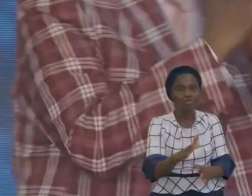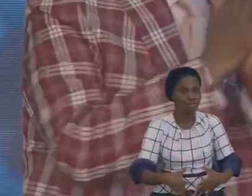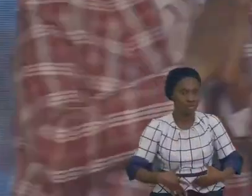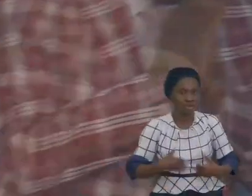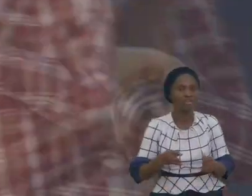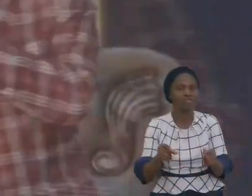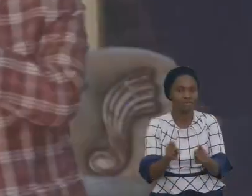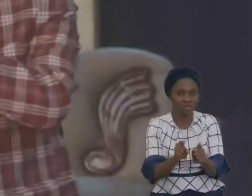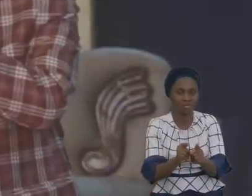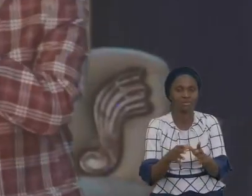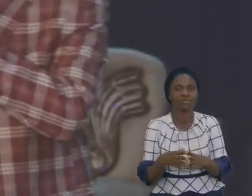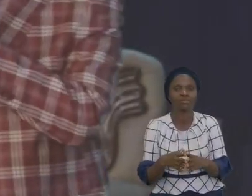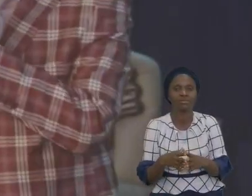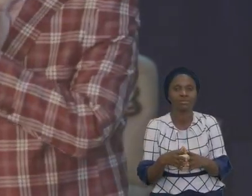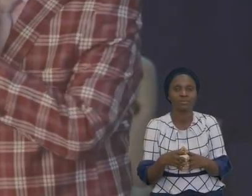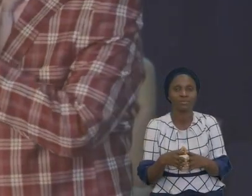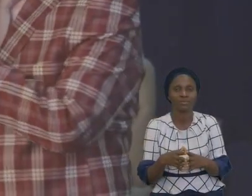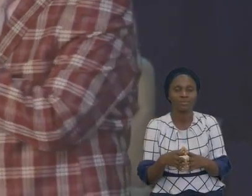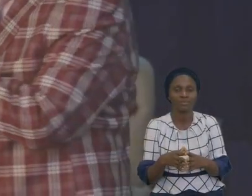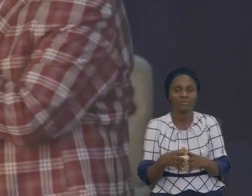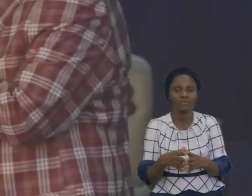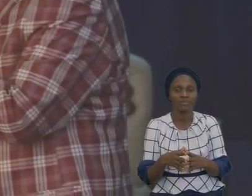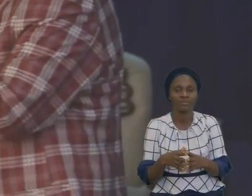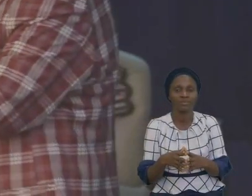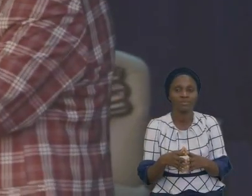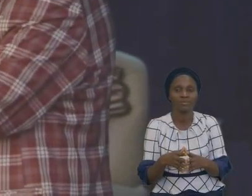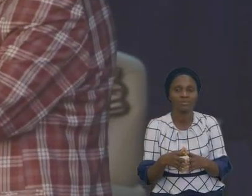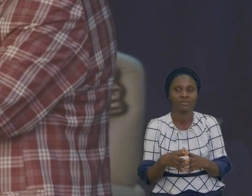Diligent in prayers and supplication.